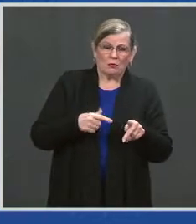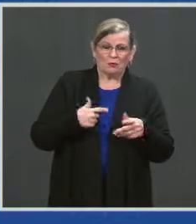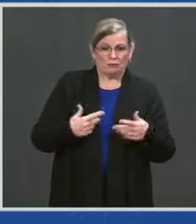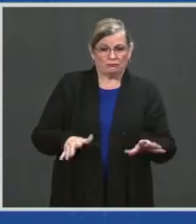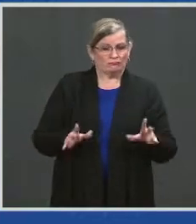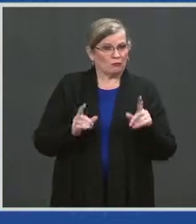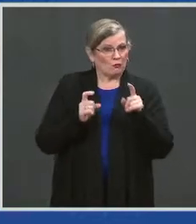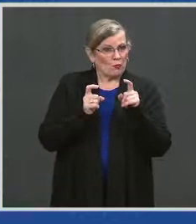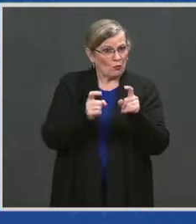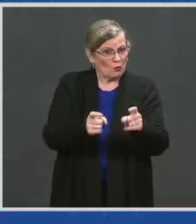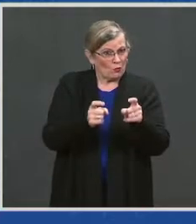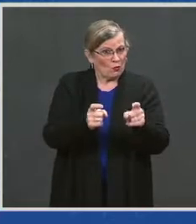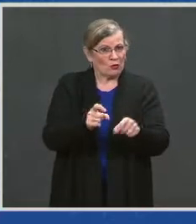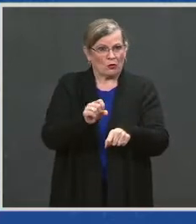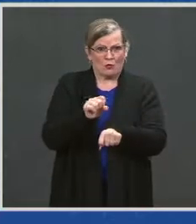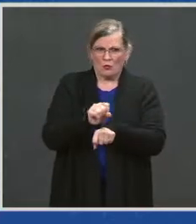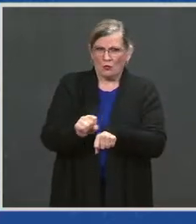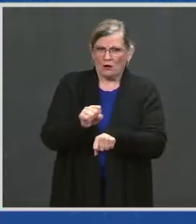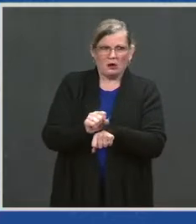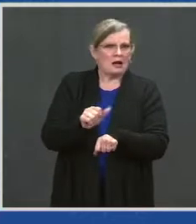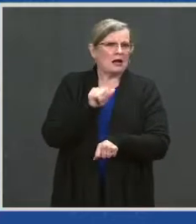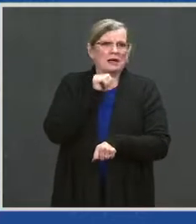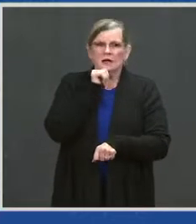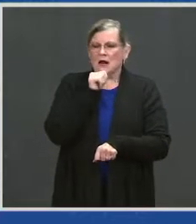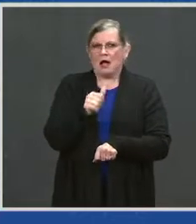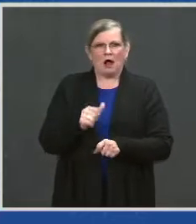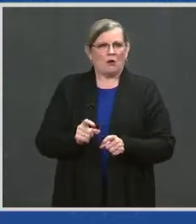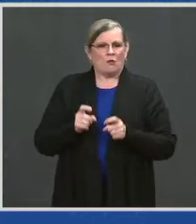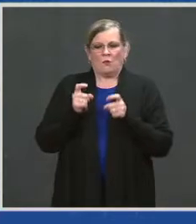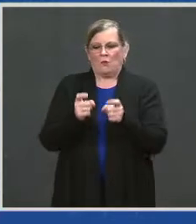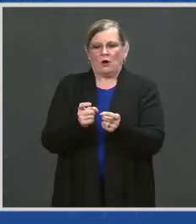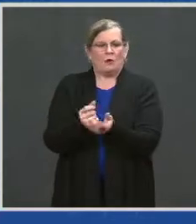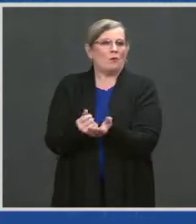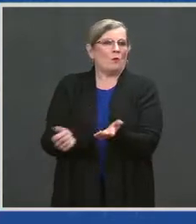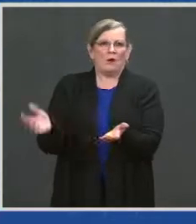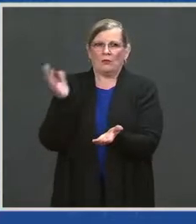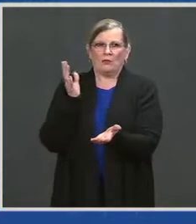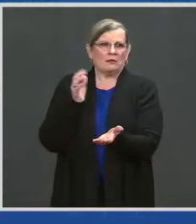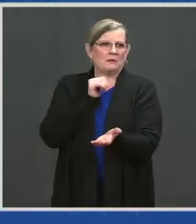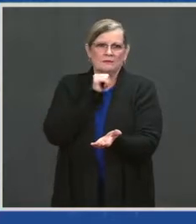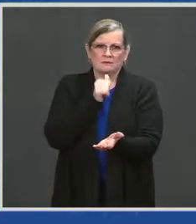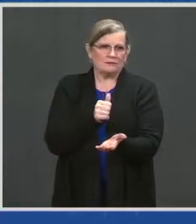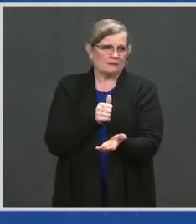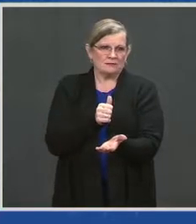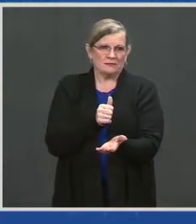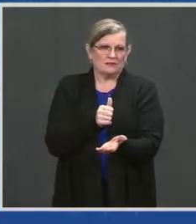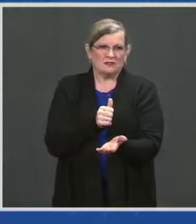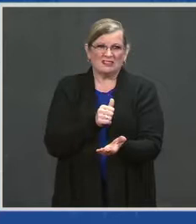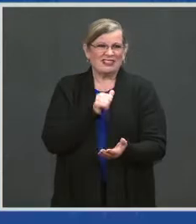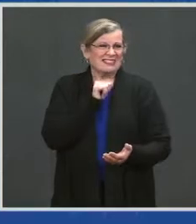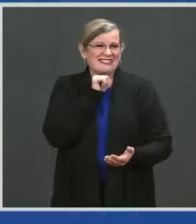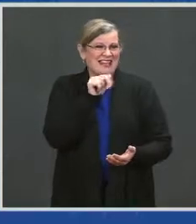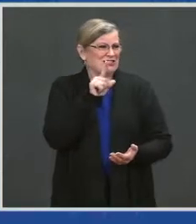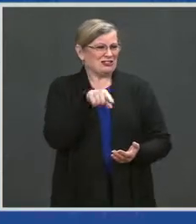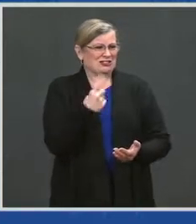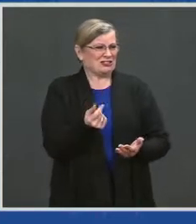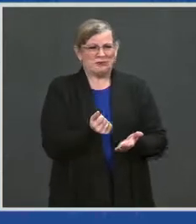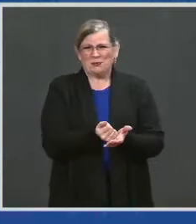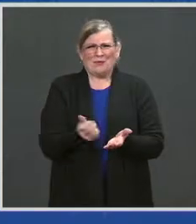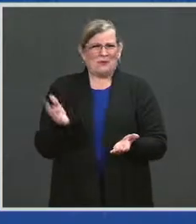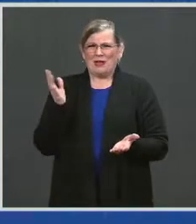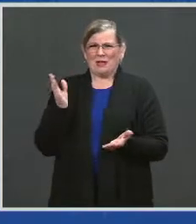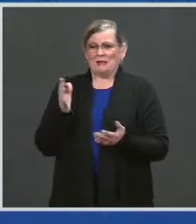in the American people, it's not just those at the top that make our economy grow. They're the ones that make it grow,